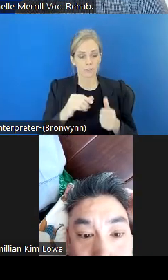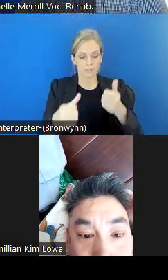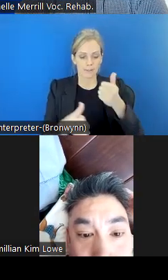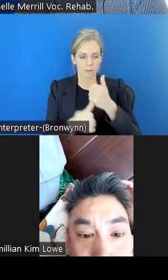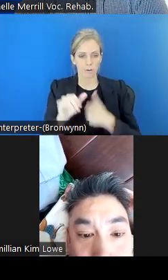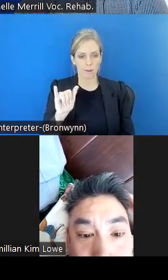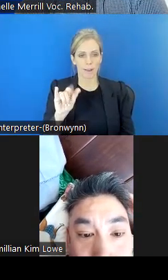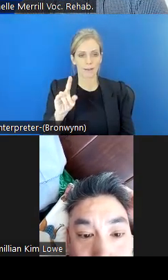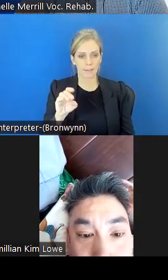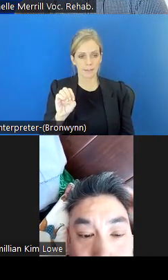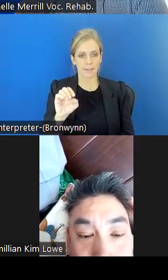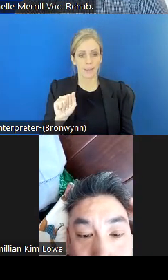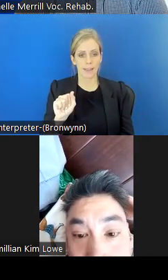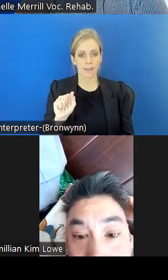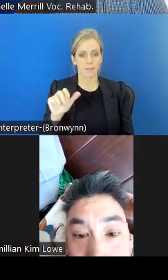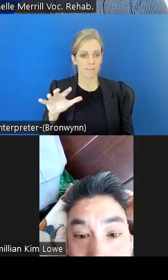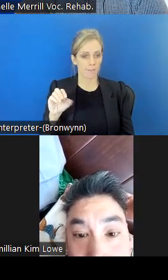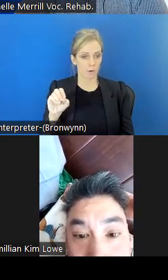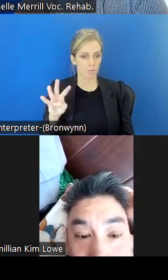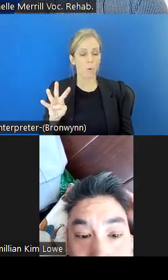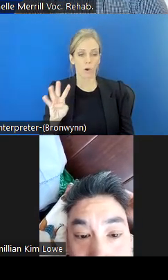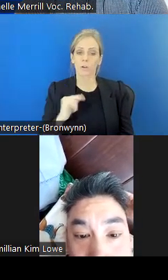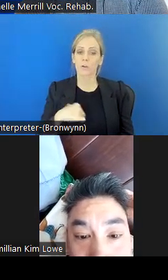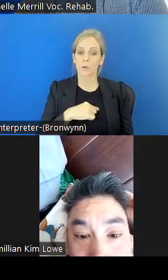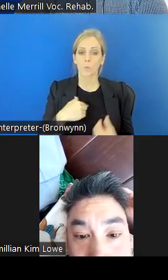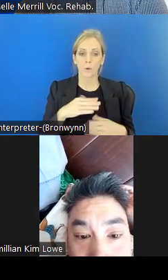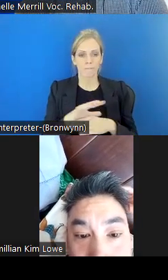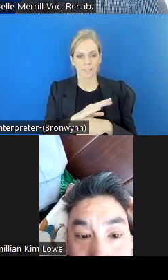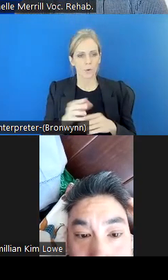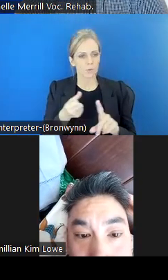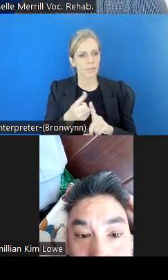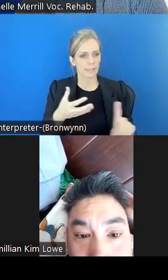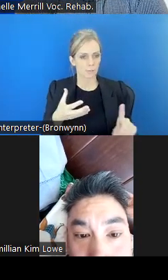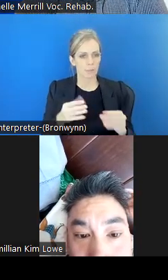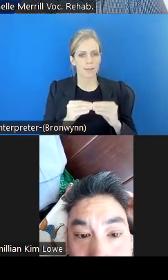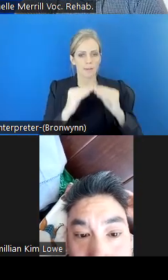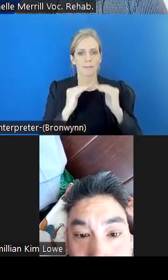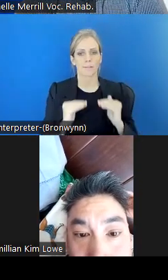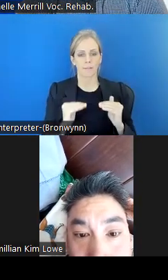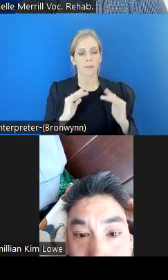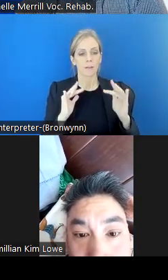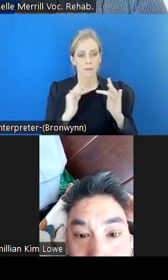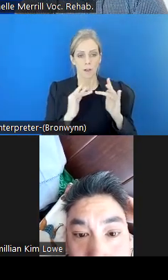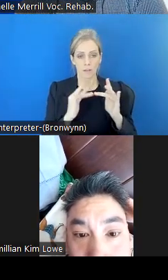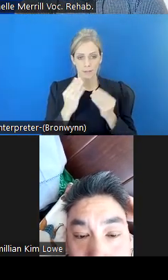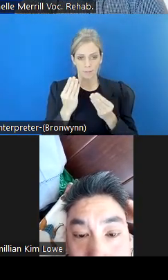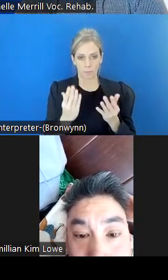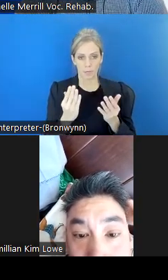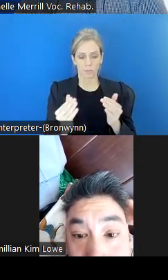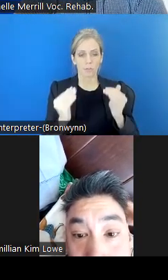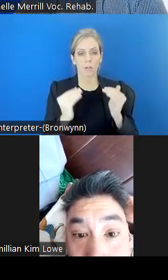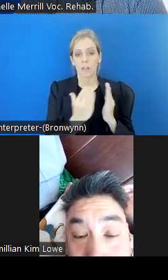We've got videos that talk about it. Again, more contact information. But the coursework that